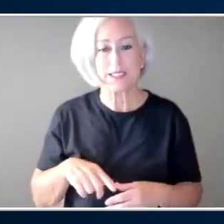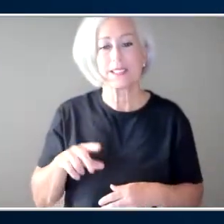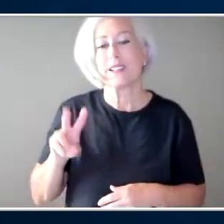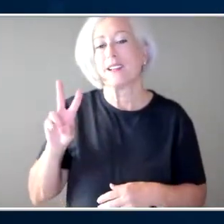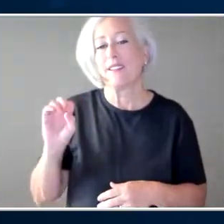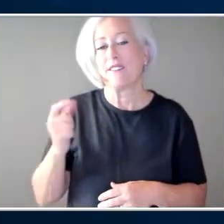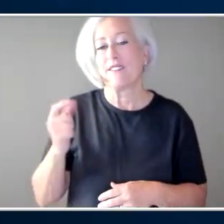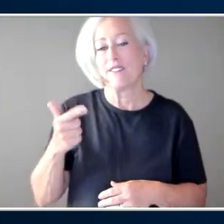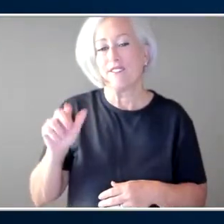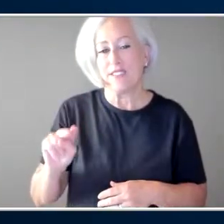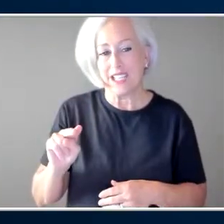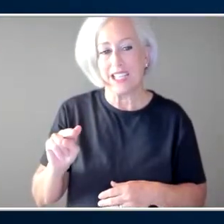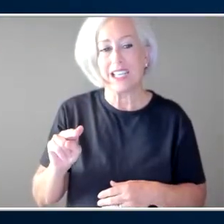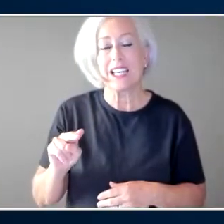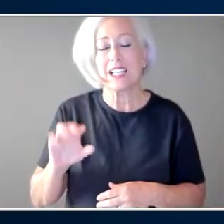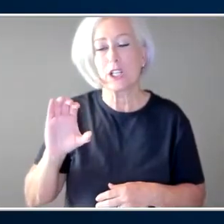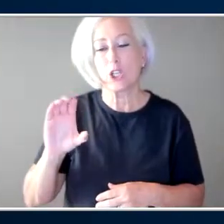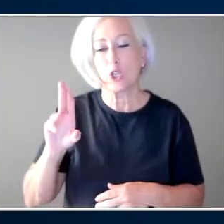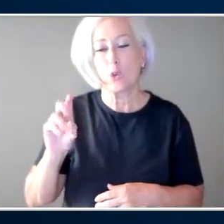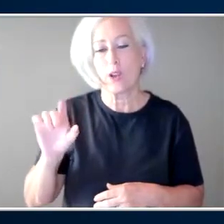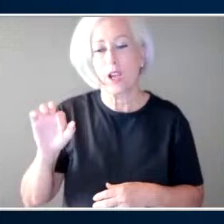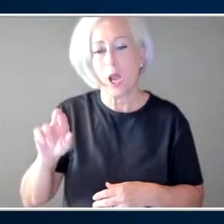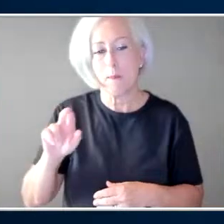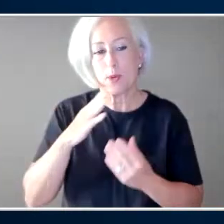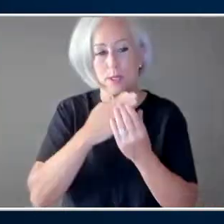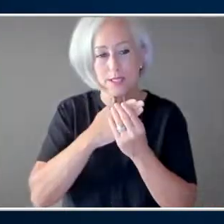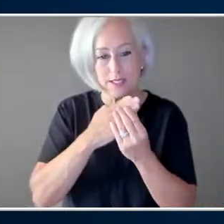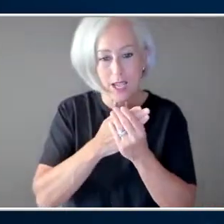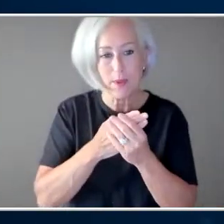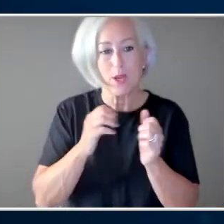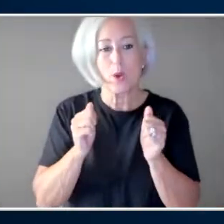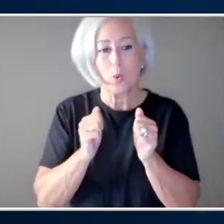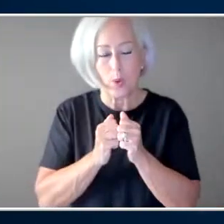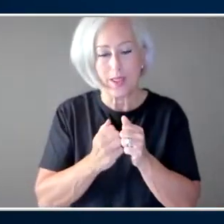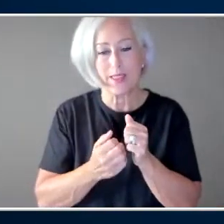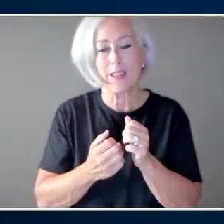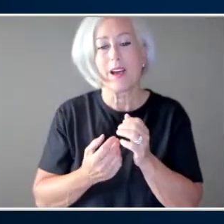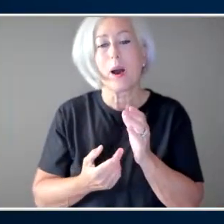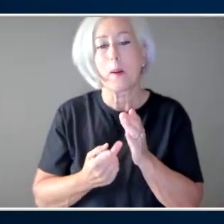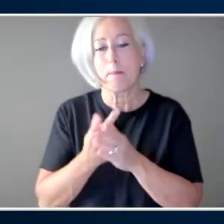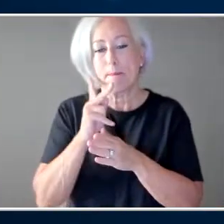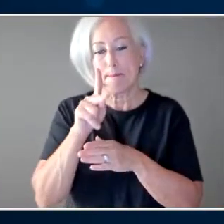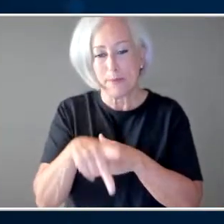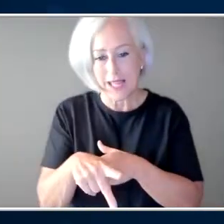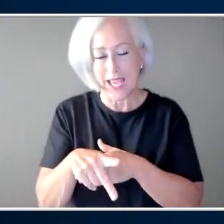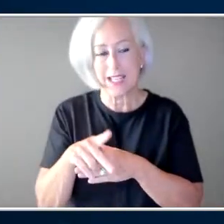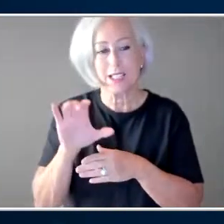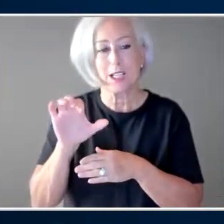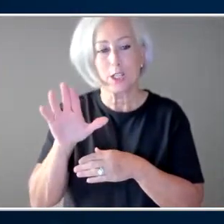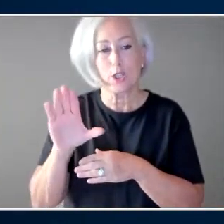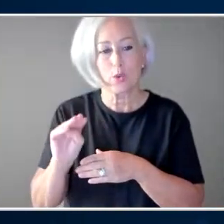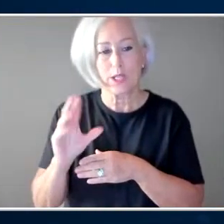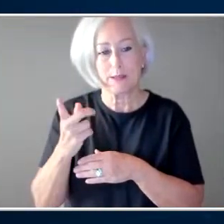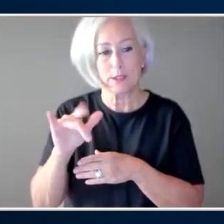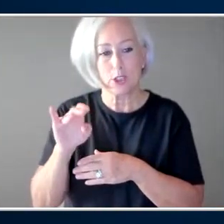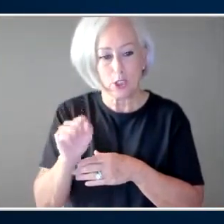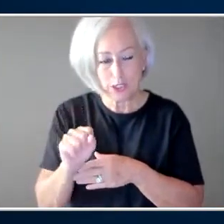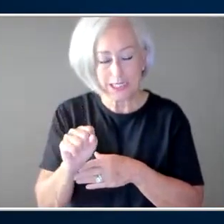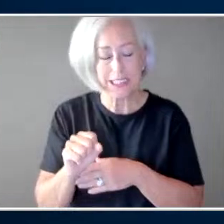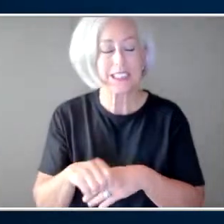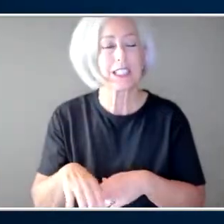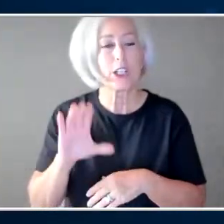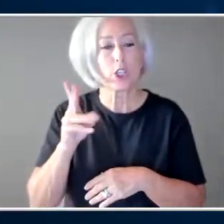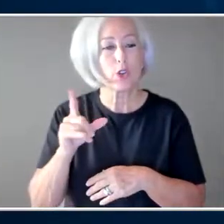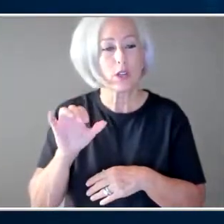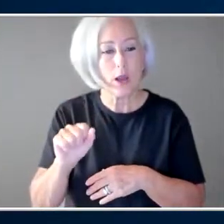sandwiches with a plant-based cream cheese and cucumbers and a little onion and a